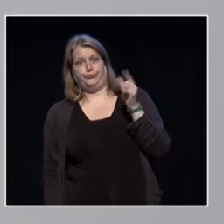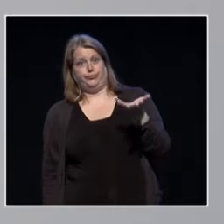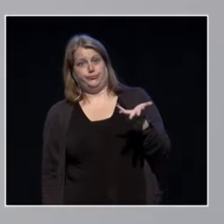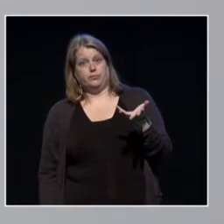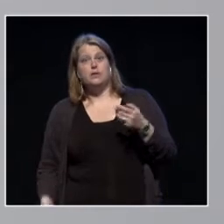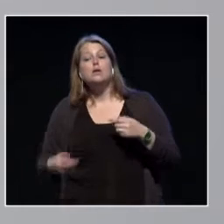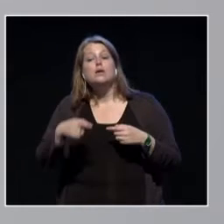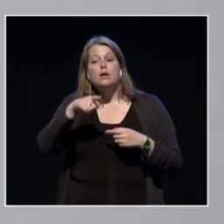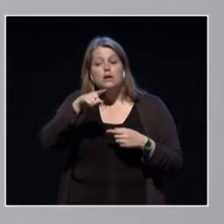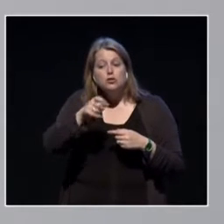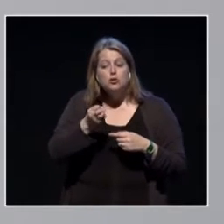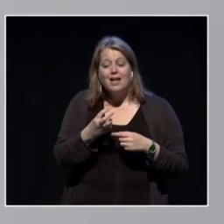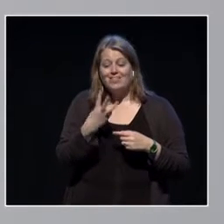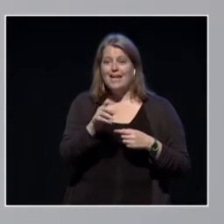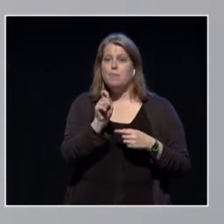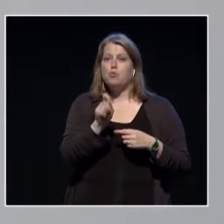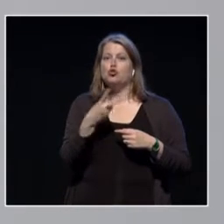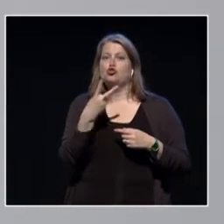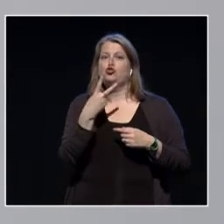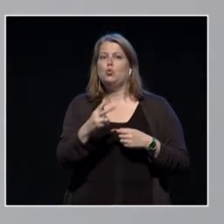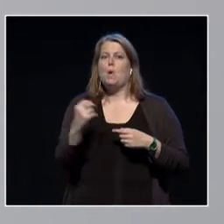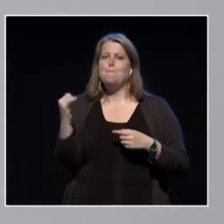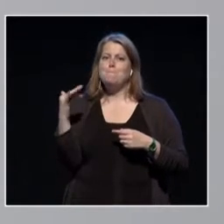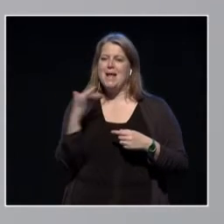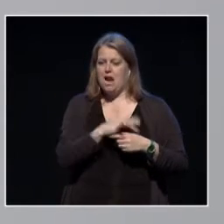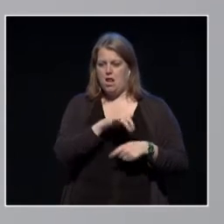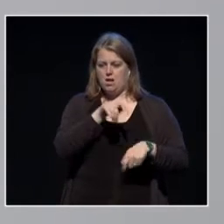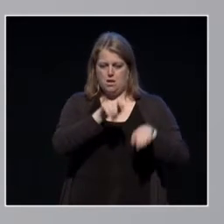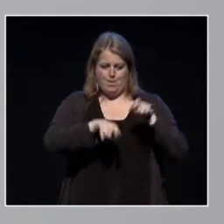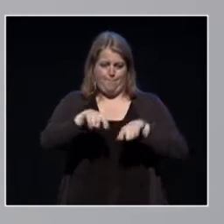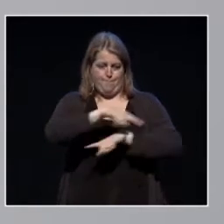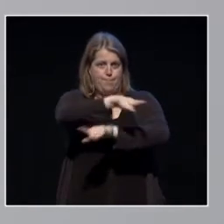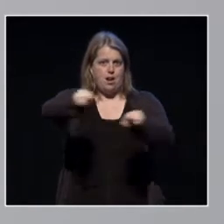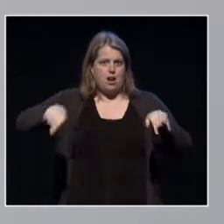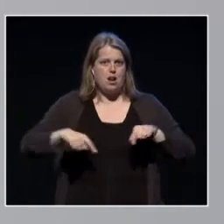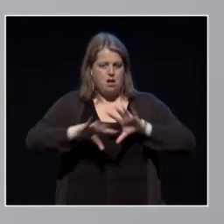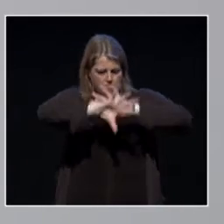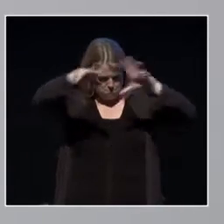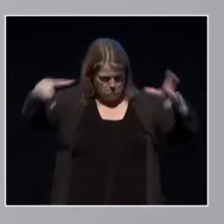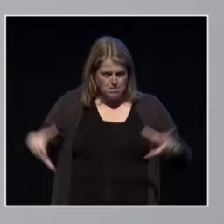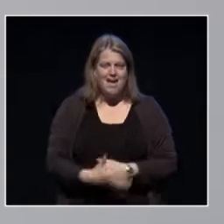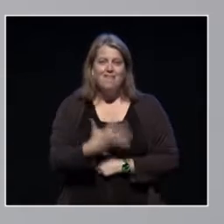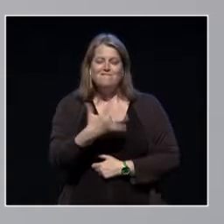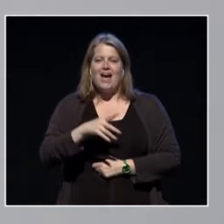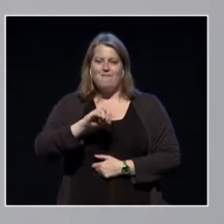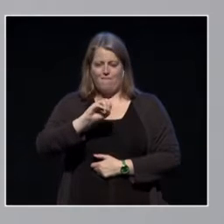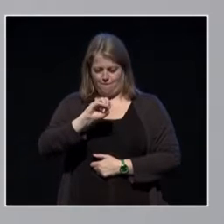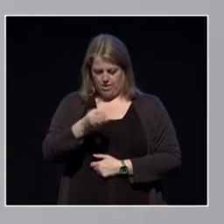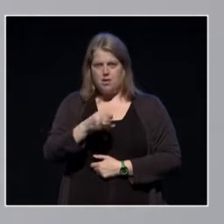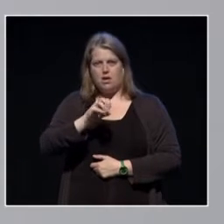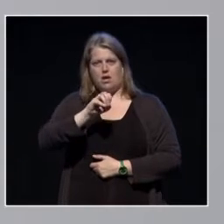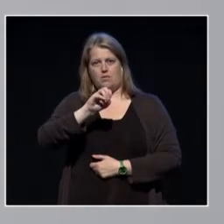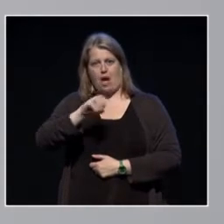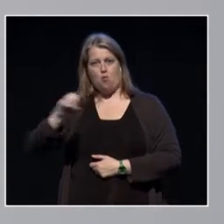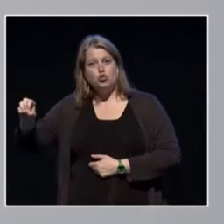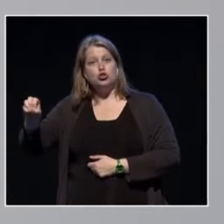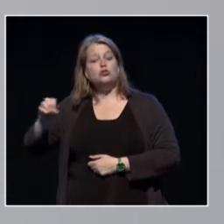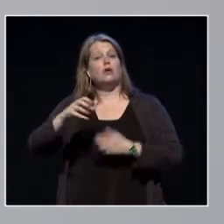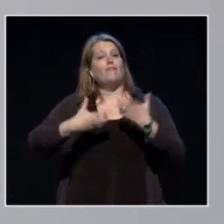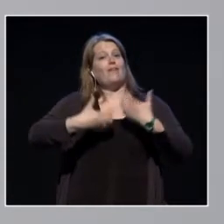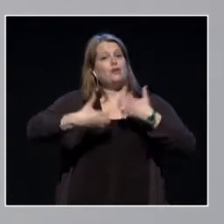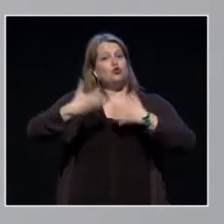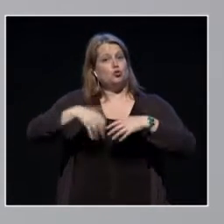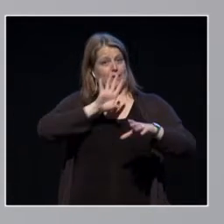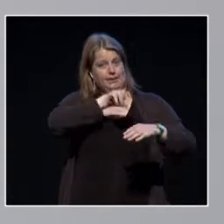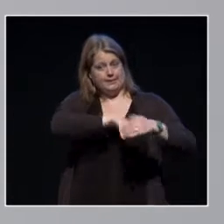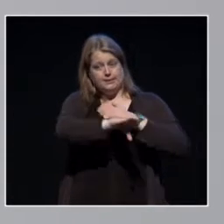3.2 millions of this cheap labor working in 5,000 different factories in my country. And there are 1.2 billions of